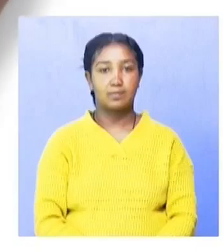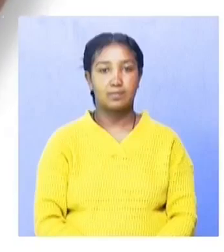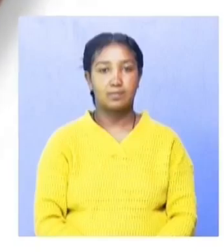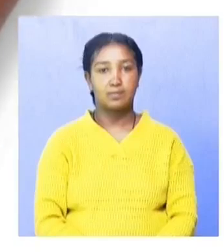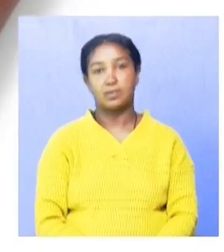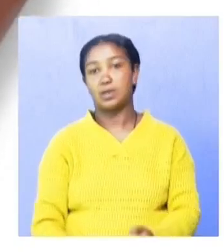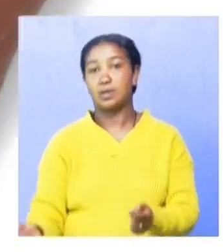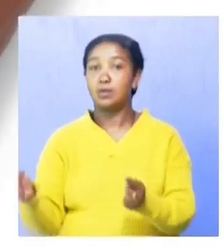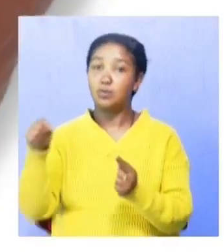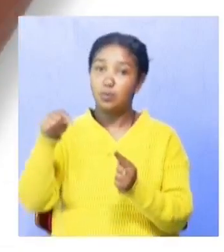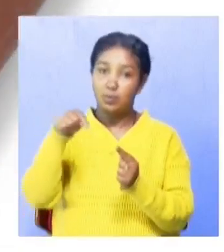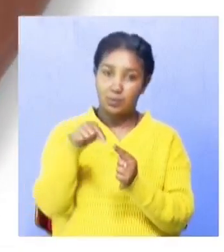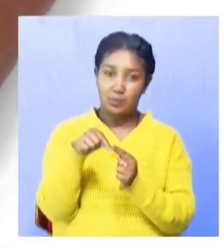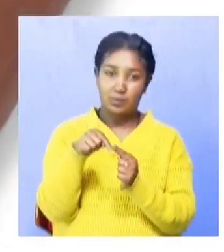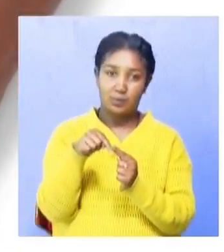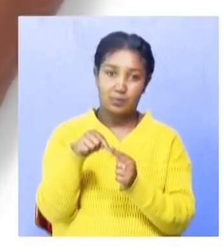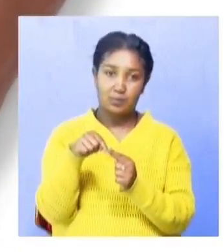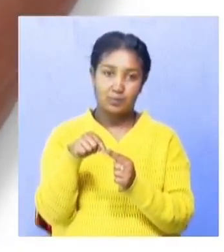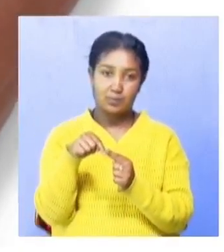into